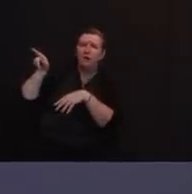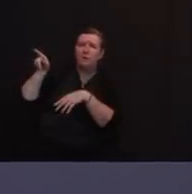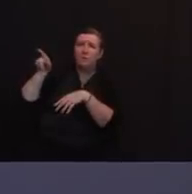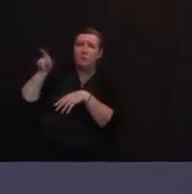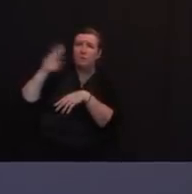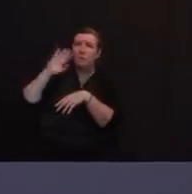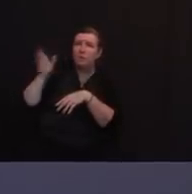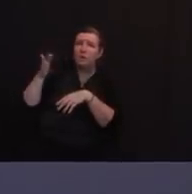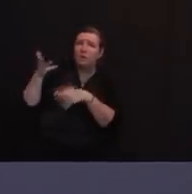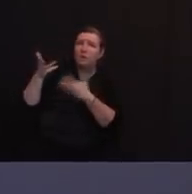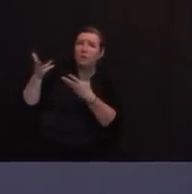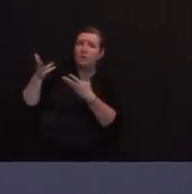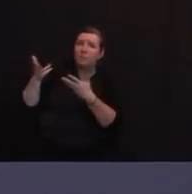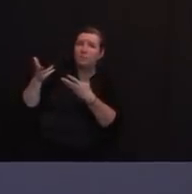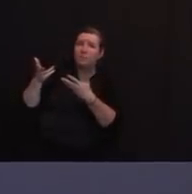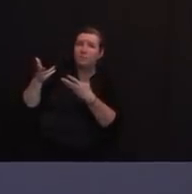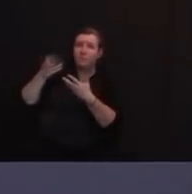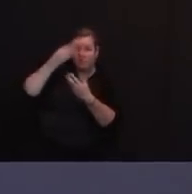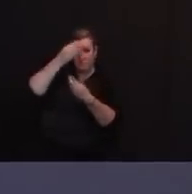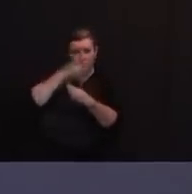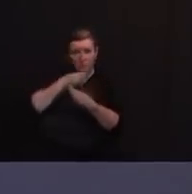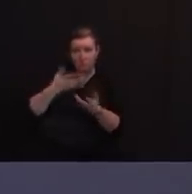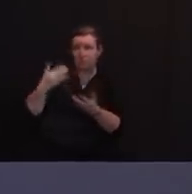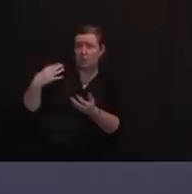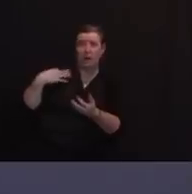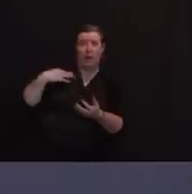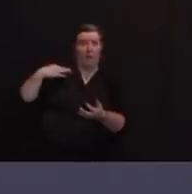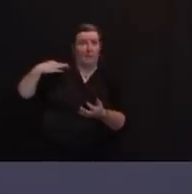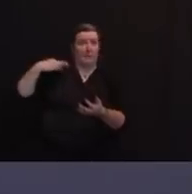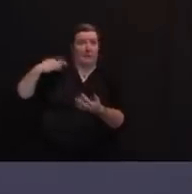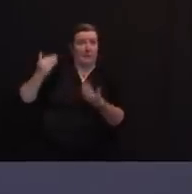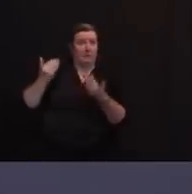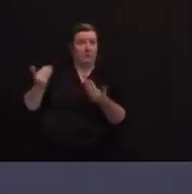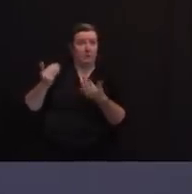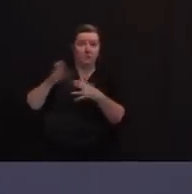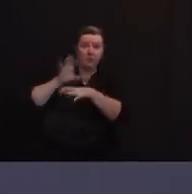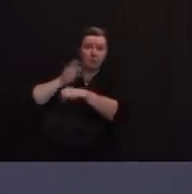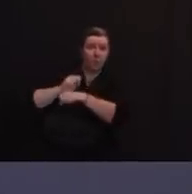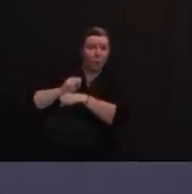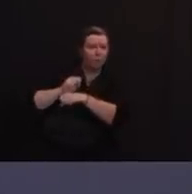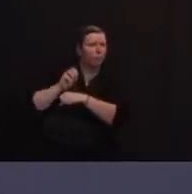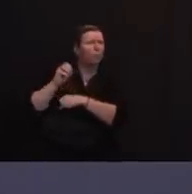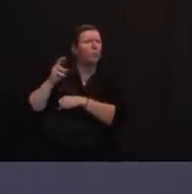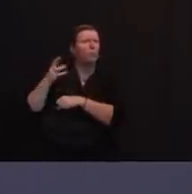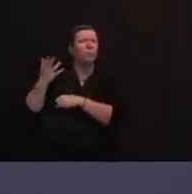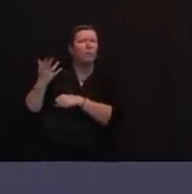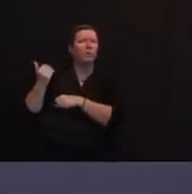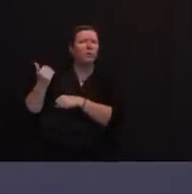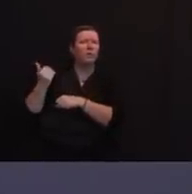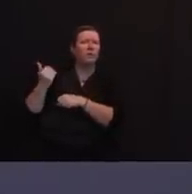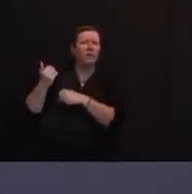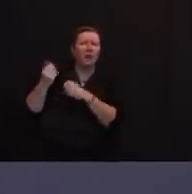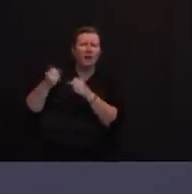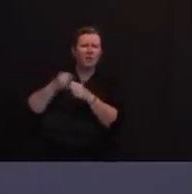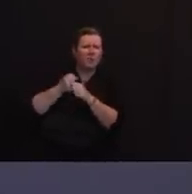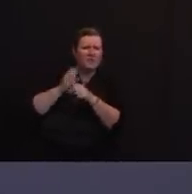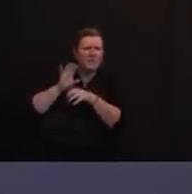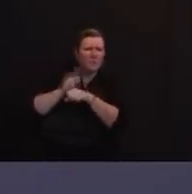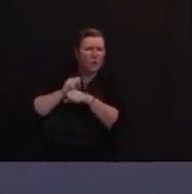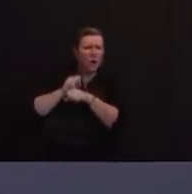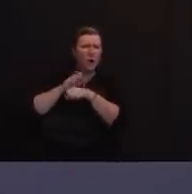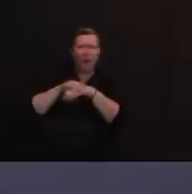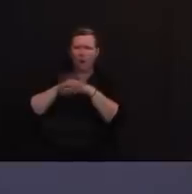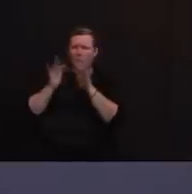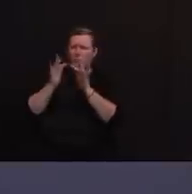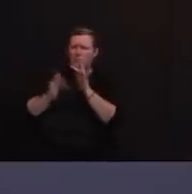about? Will it tell people you're eligible, now go make an appointment, or will they be able to make an appointment directly on that site? And will people have a say in